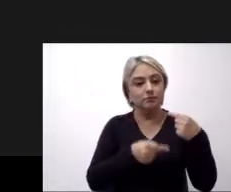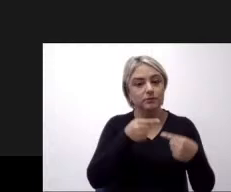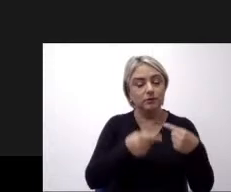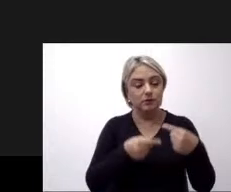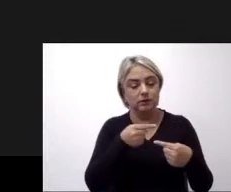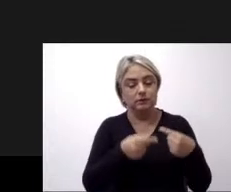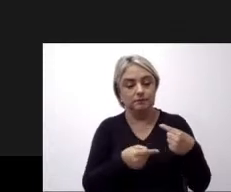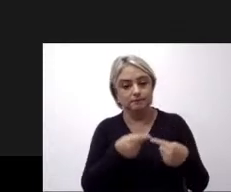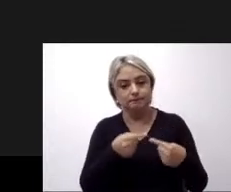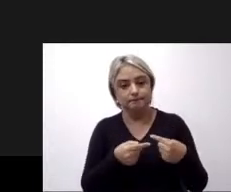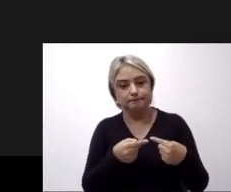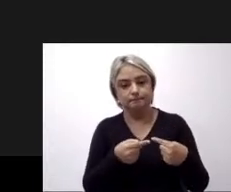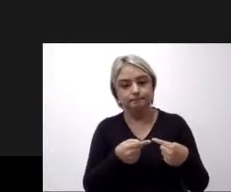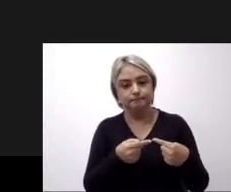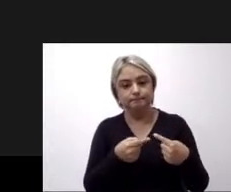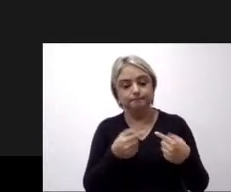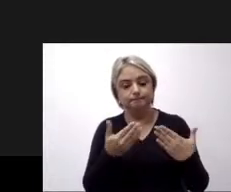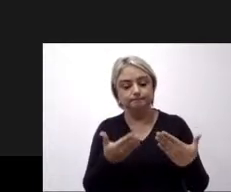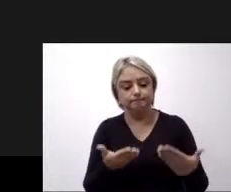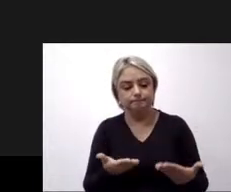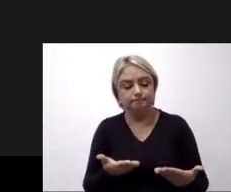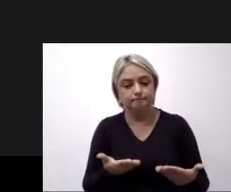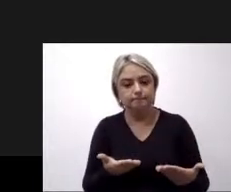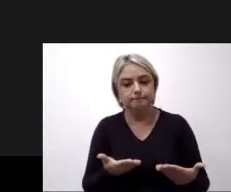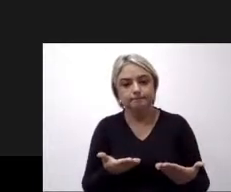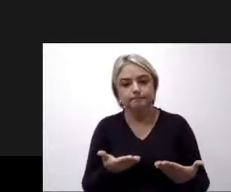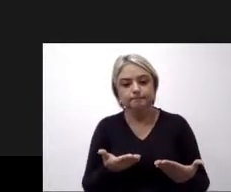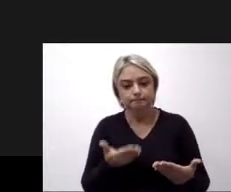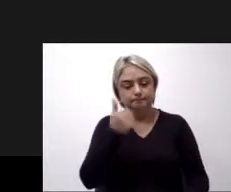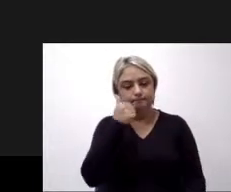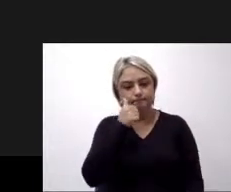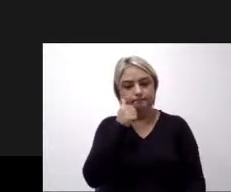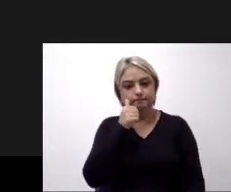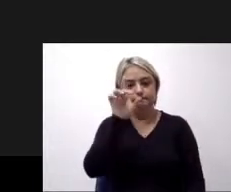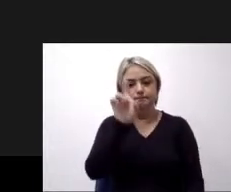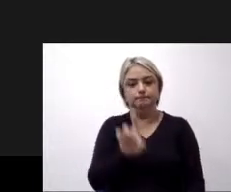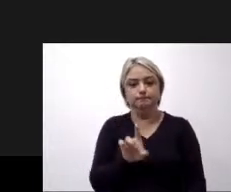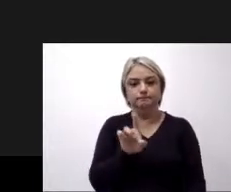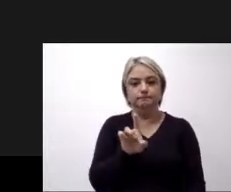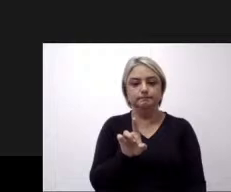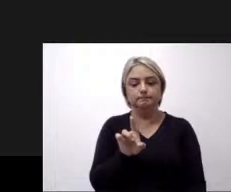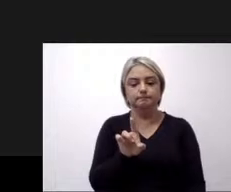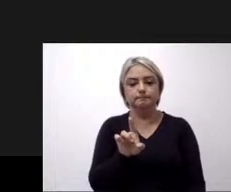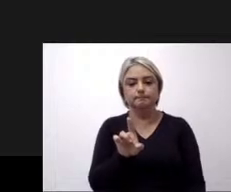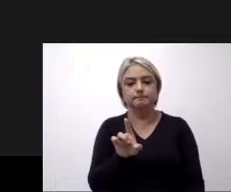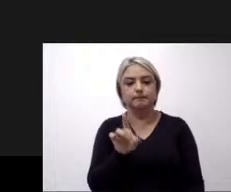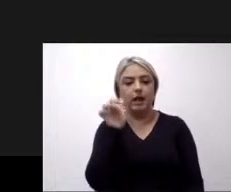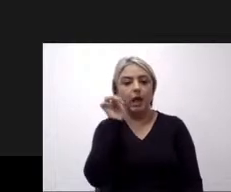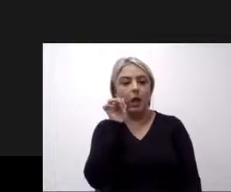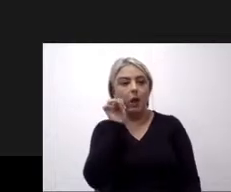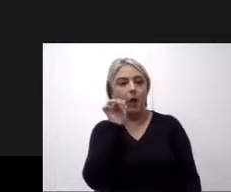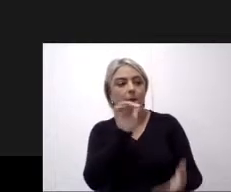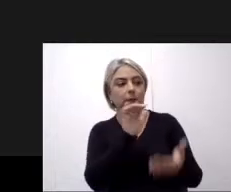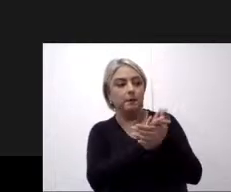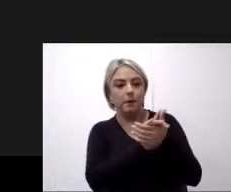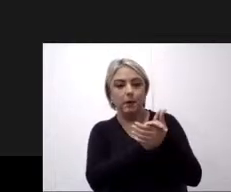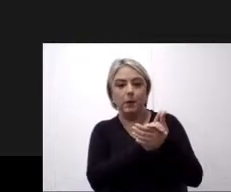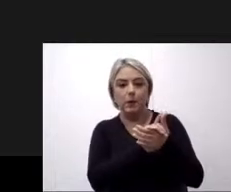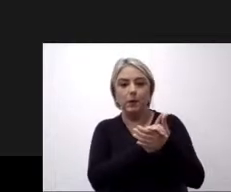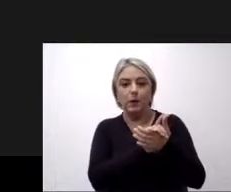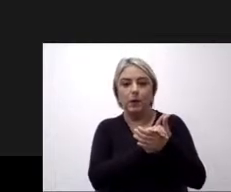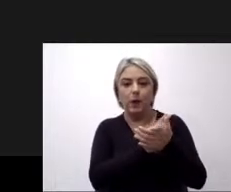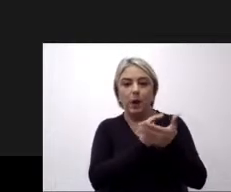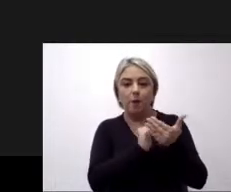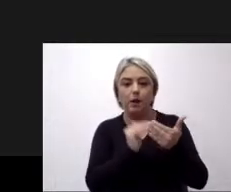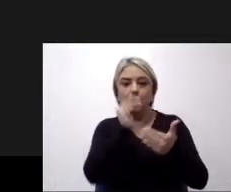which gave women rights as wives accentuated the dependence of women on men,